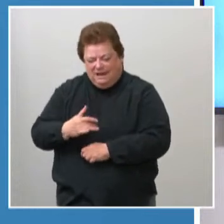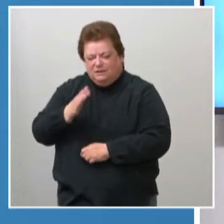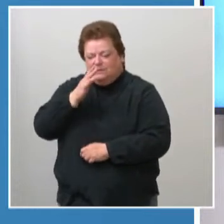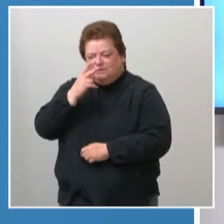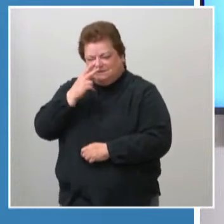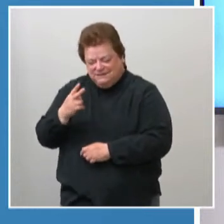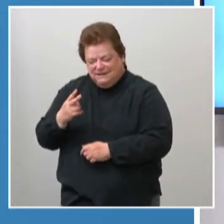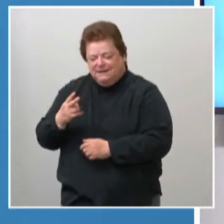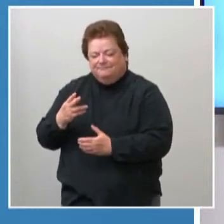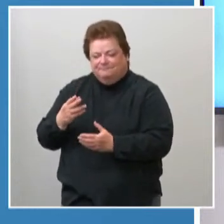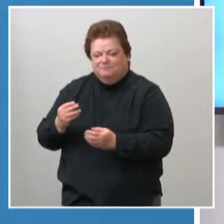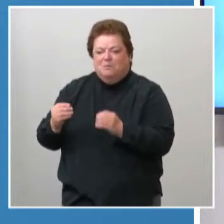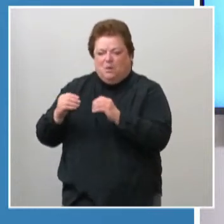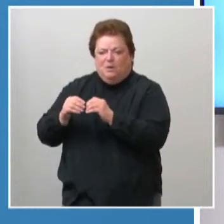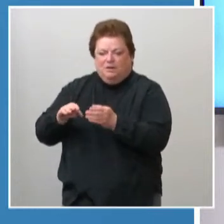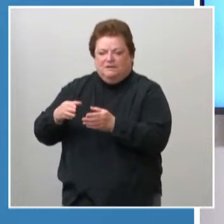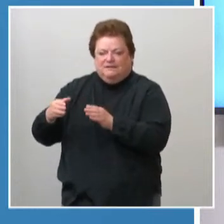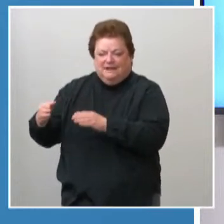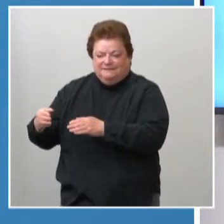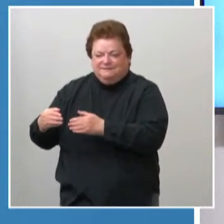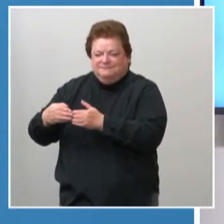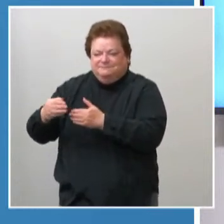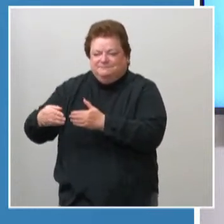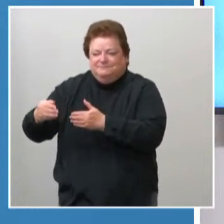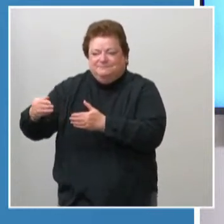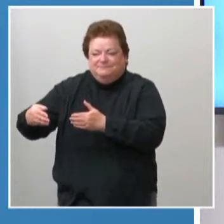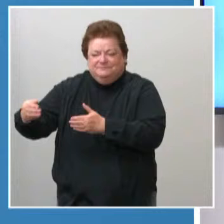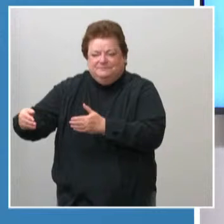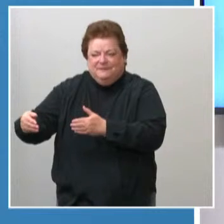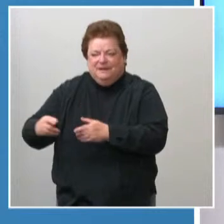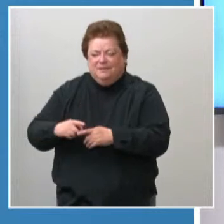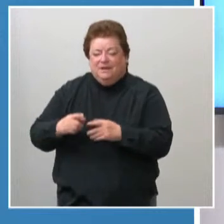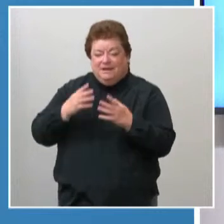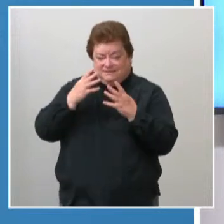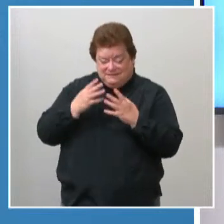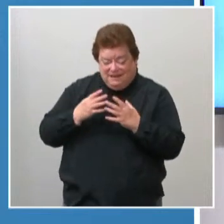deaths reported in the coming weeks. And today,